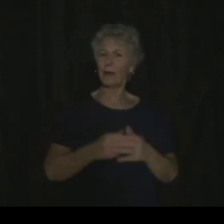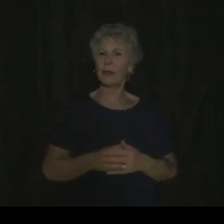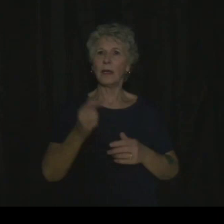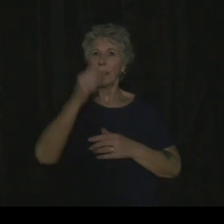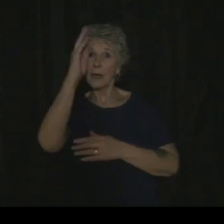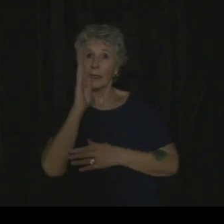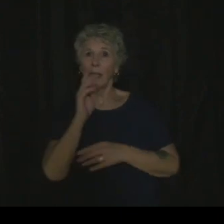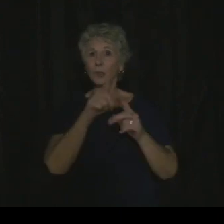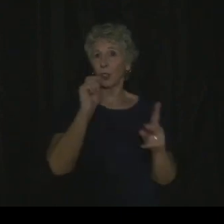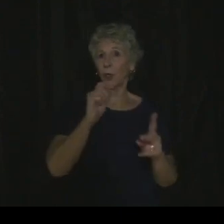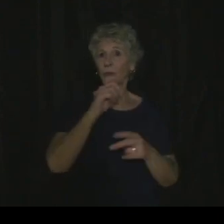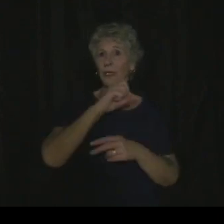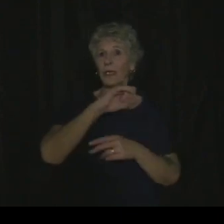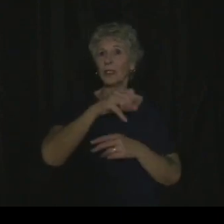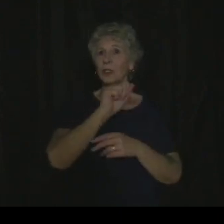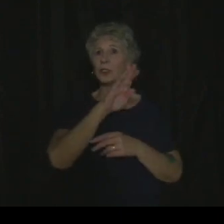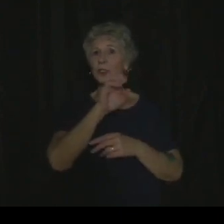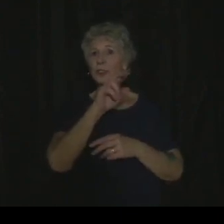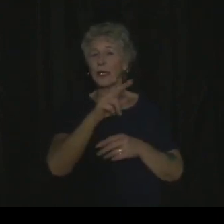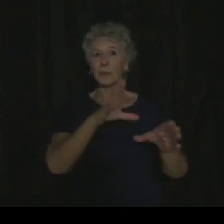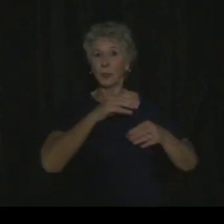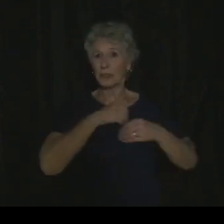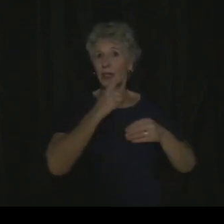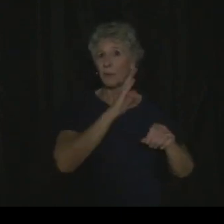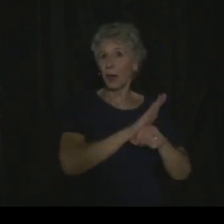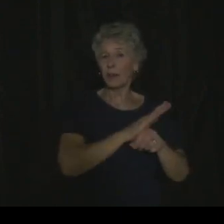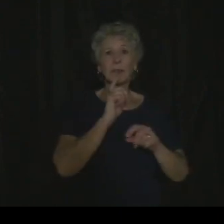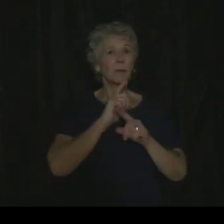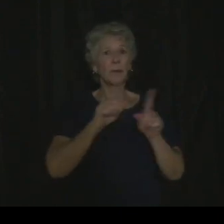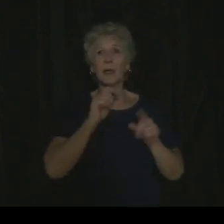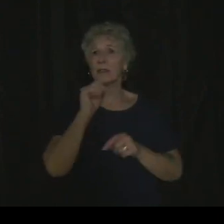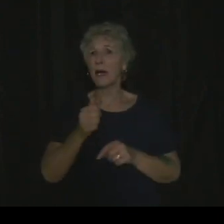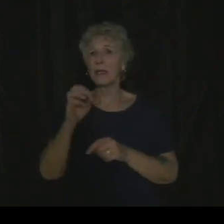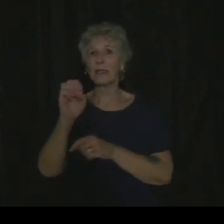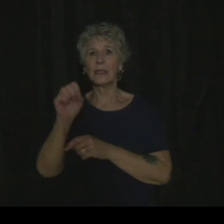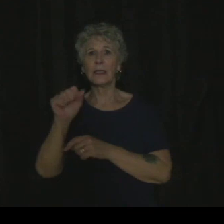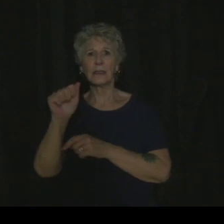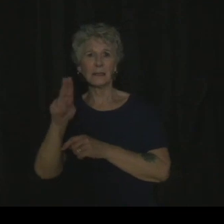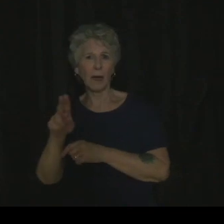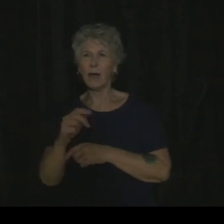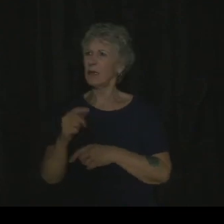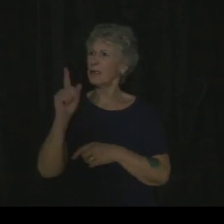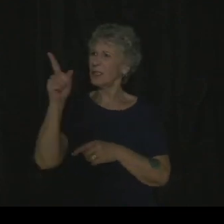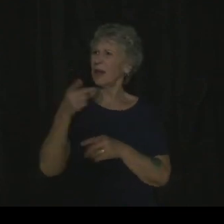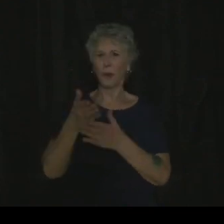God chose Jacob to receive the promises rather than Esau? Has he got the right to do